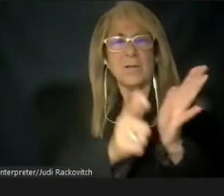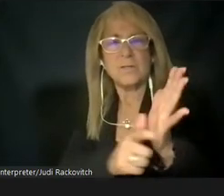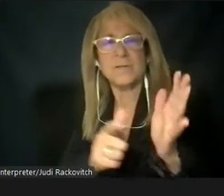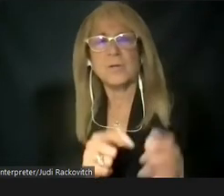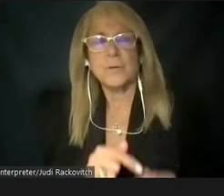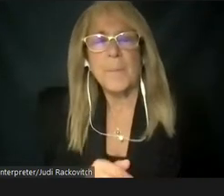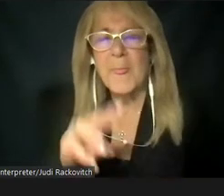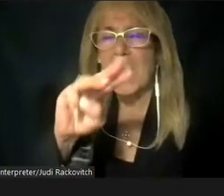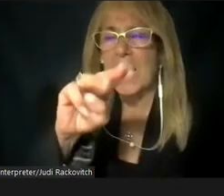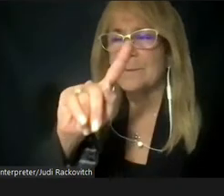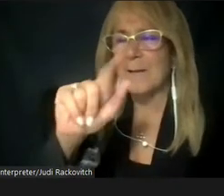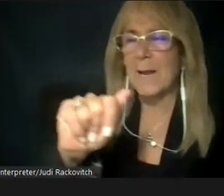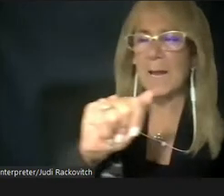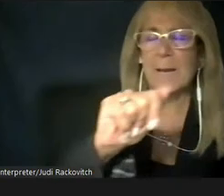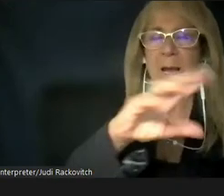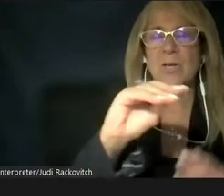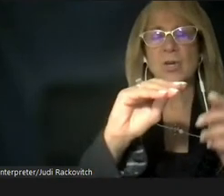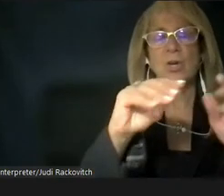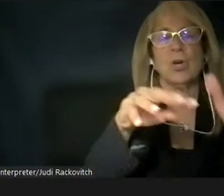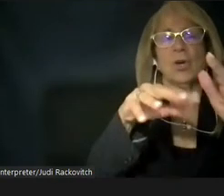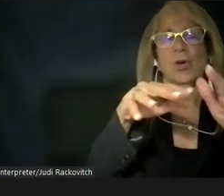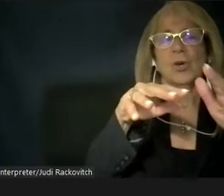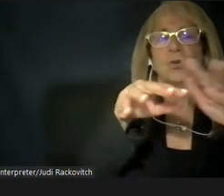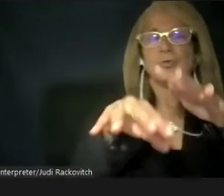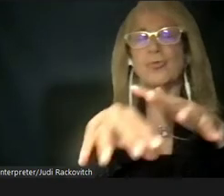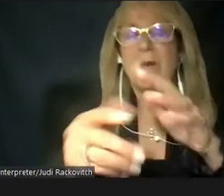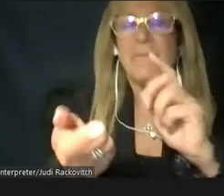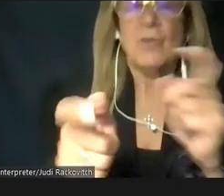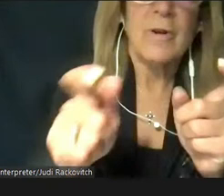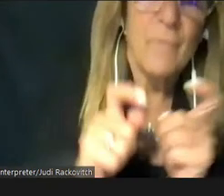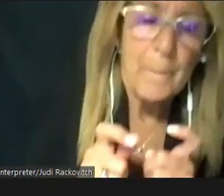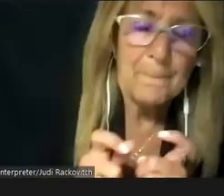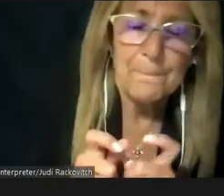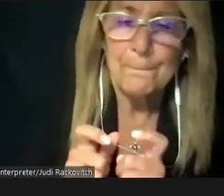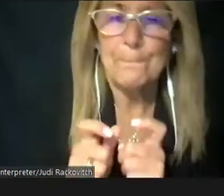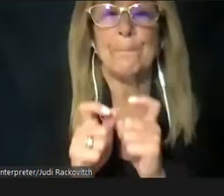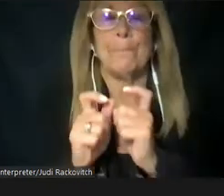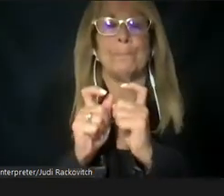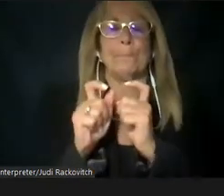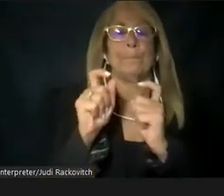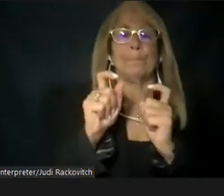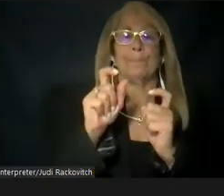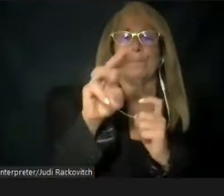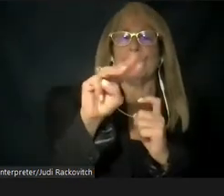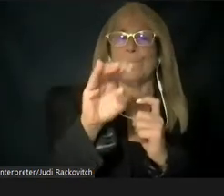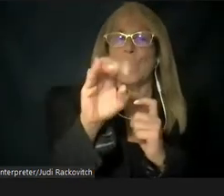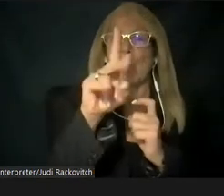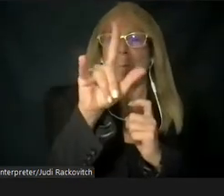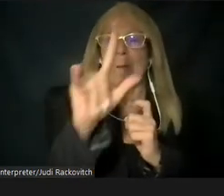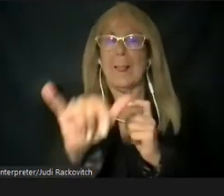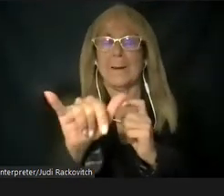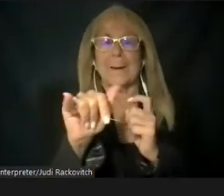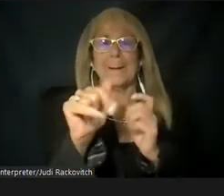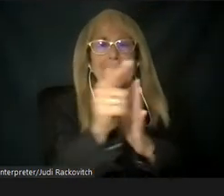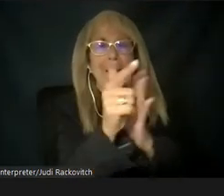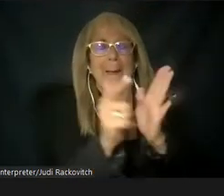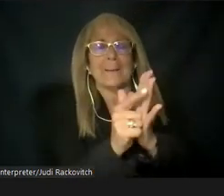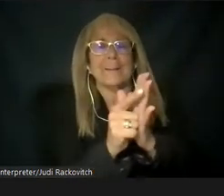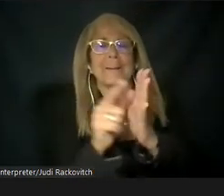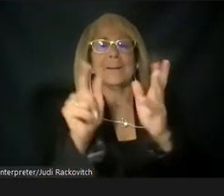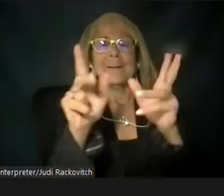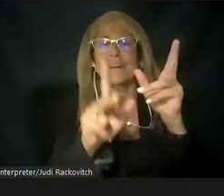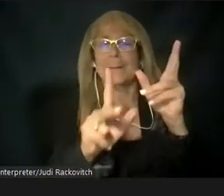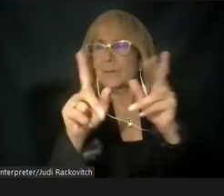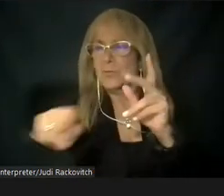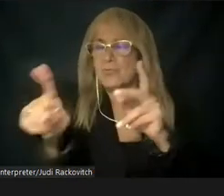So how is the National Environmental Policy Act, or NEPA, and the project linked? NEPA requires federal agencies to